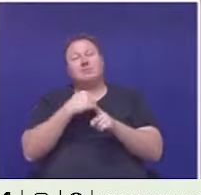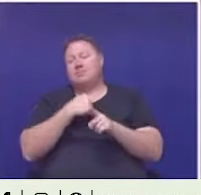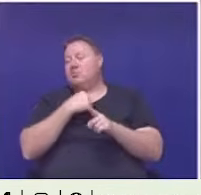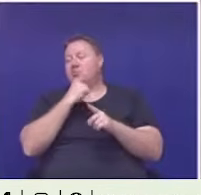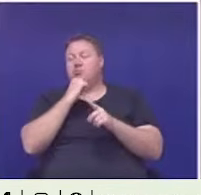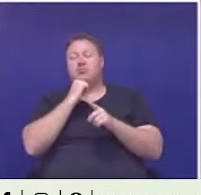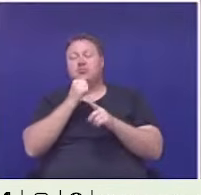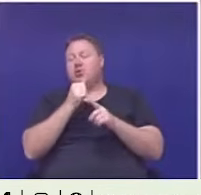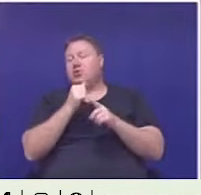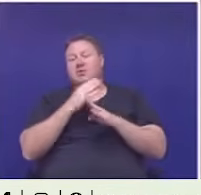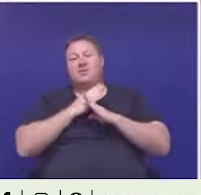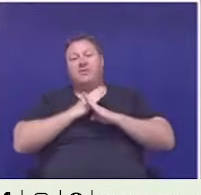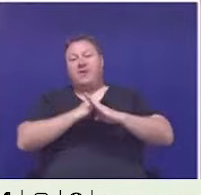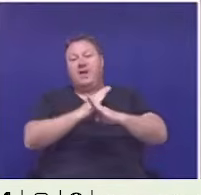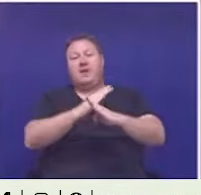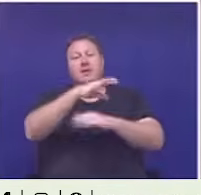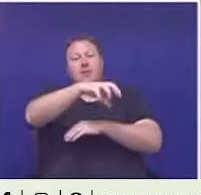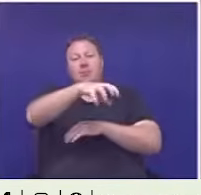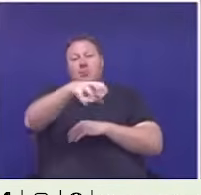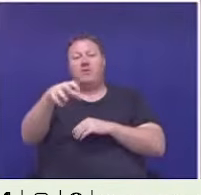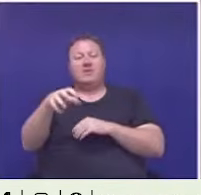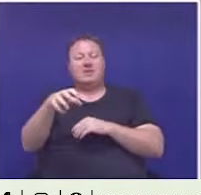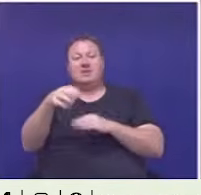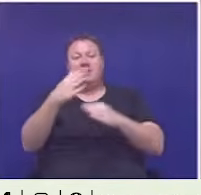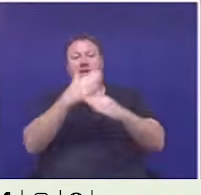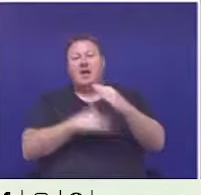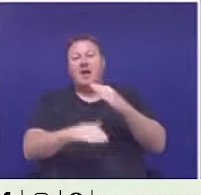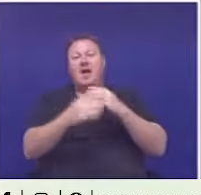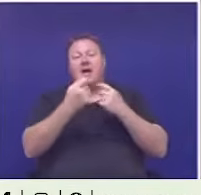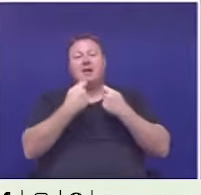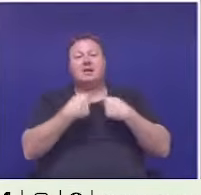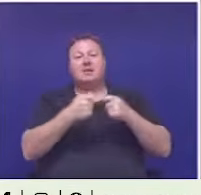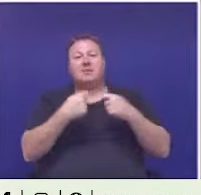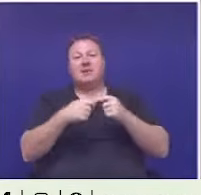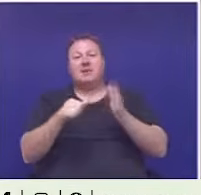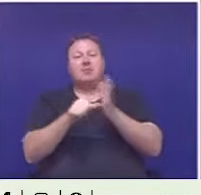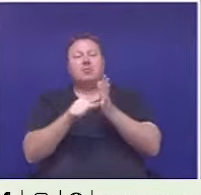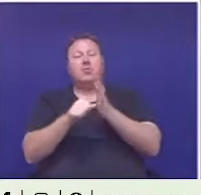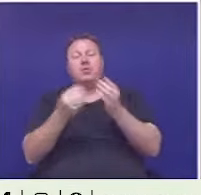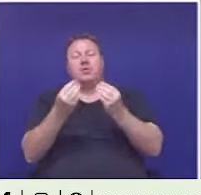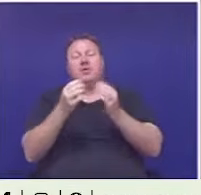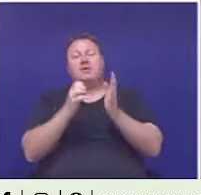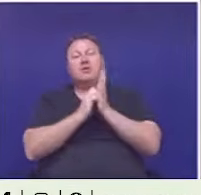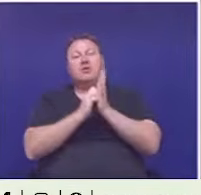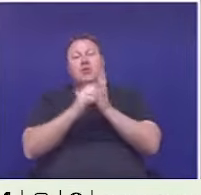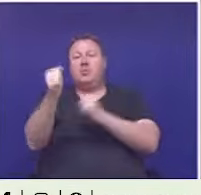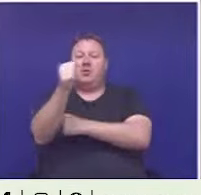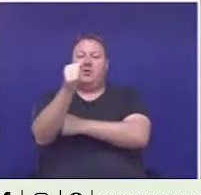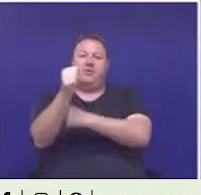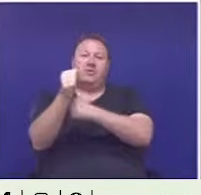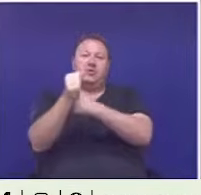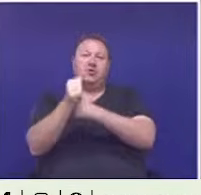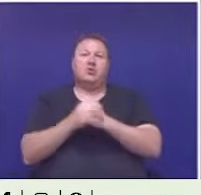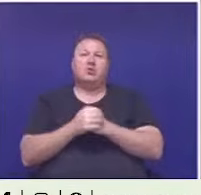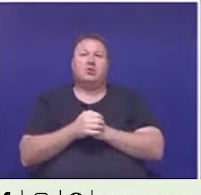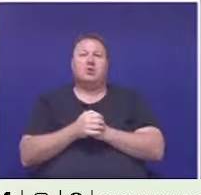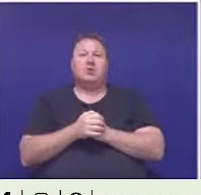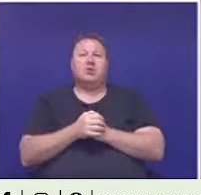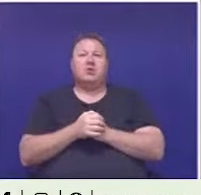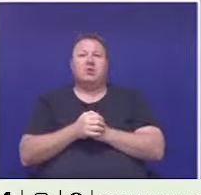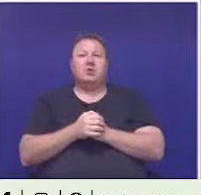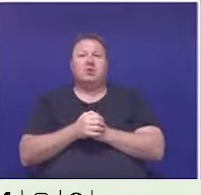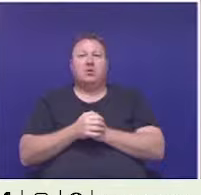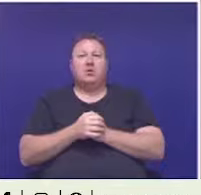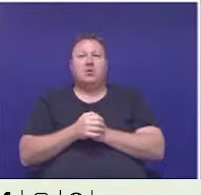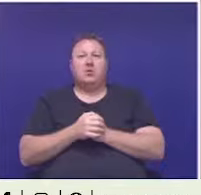defend, I think, provinces that are underspending on critical things such as infrastructure. We all took